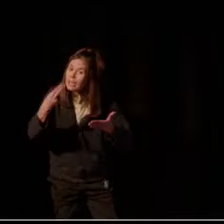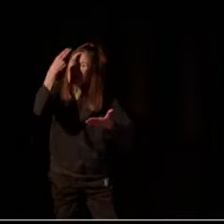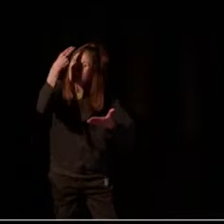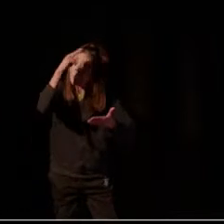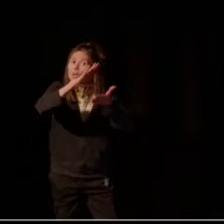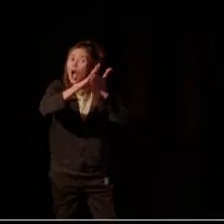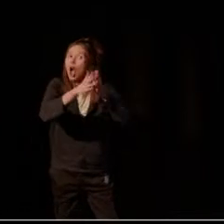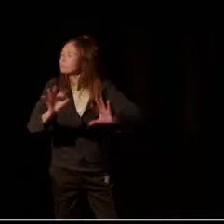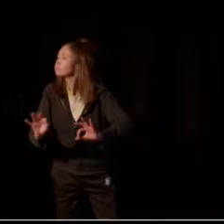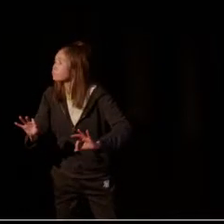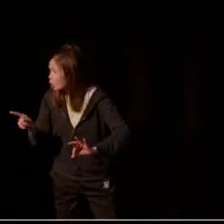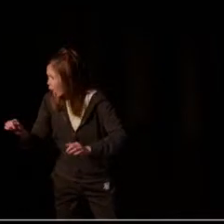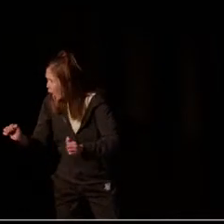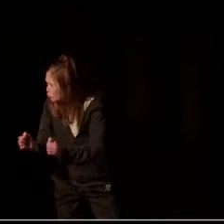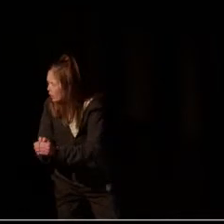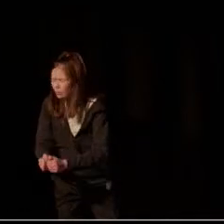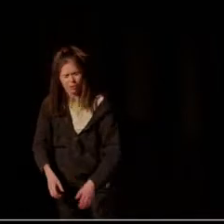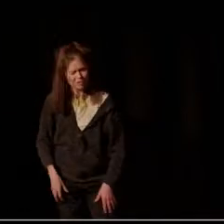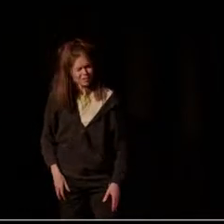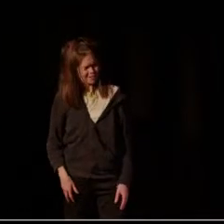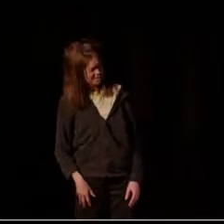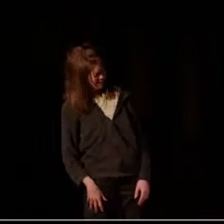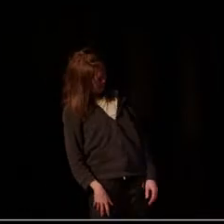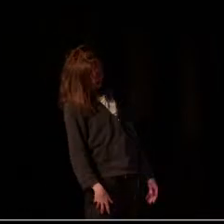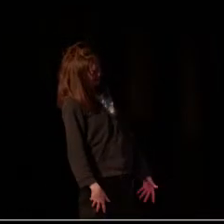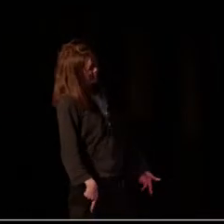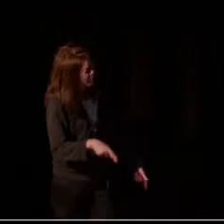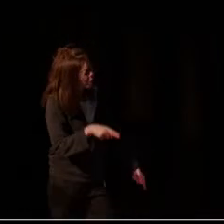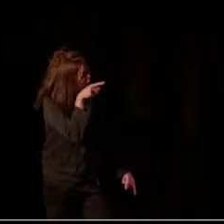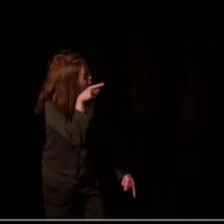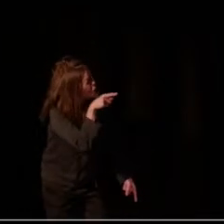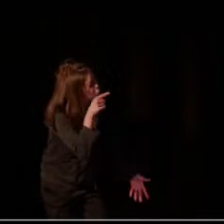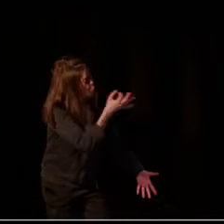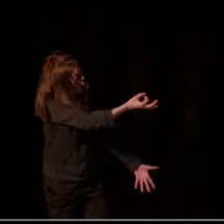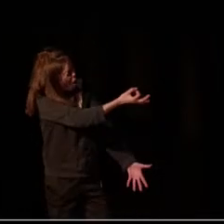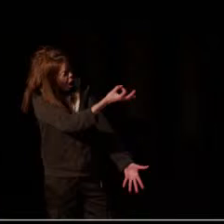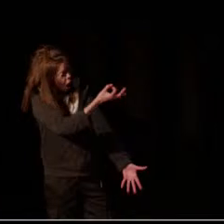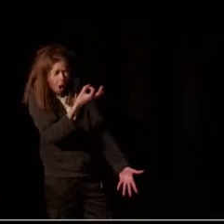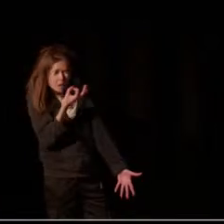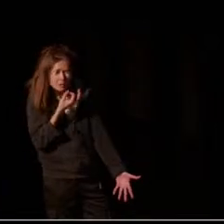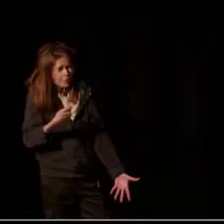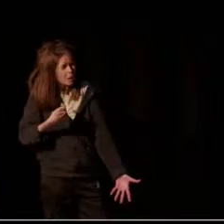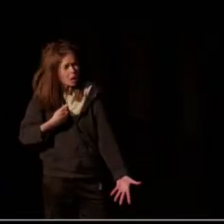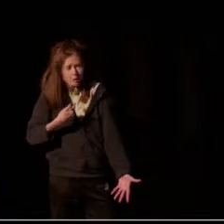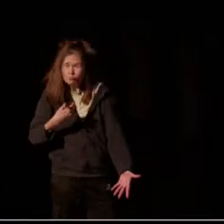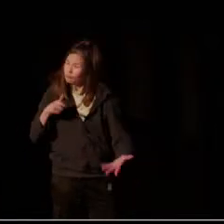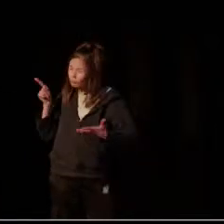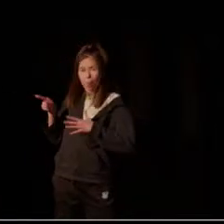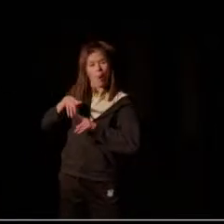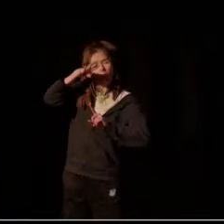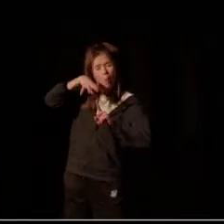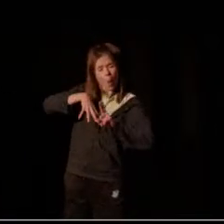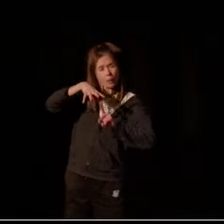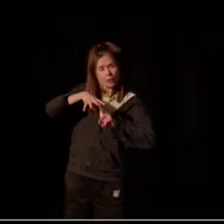now advise me the same I my own course had charted. I'll bring no blemish to a name, none.